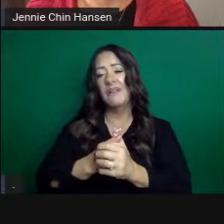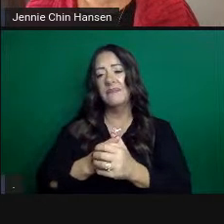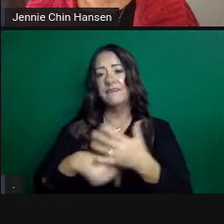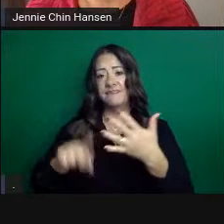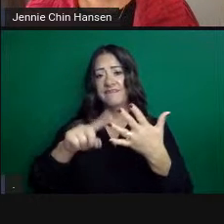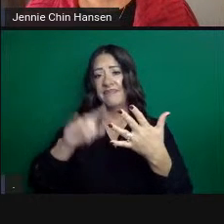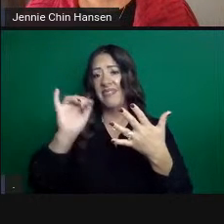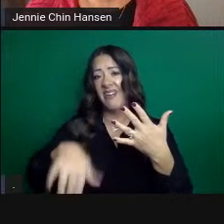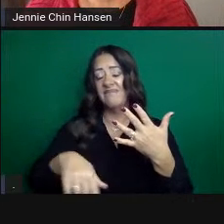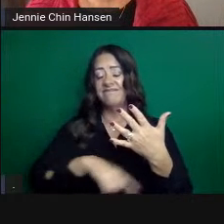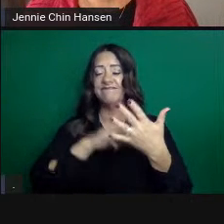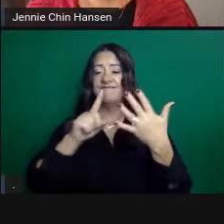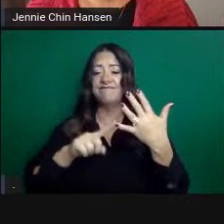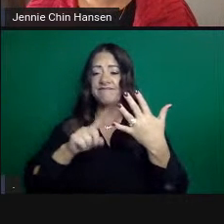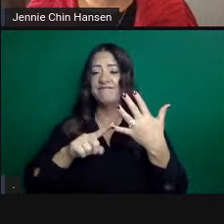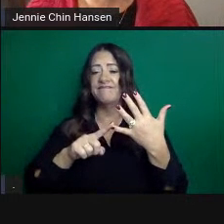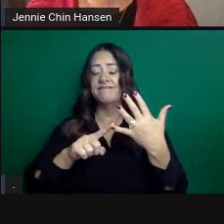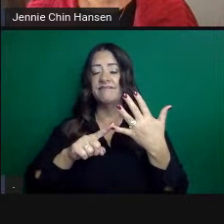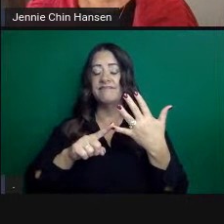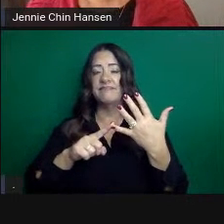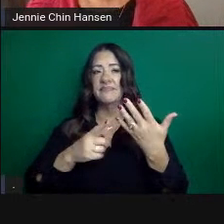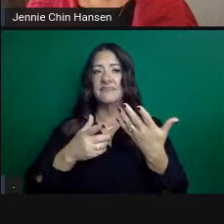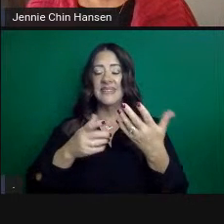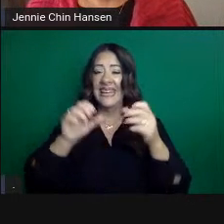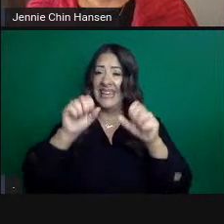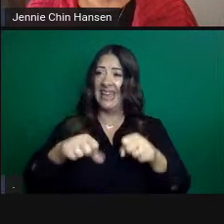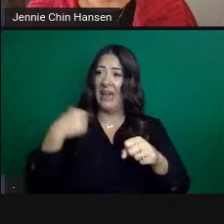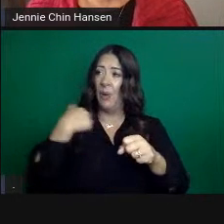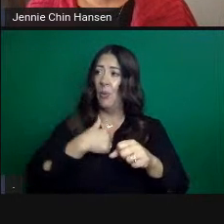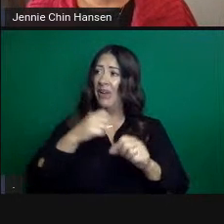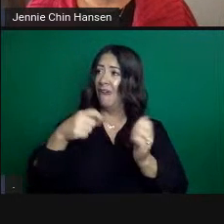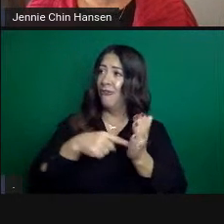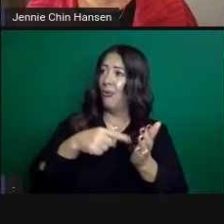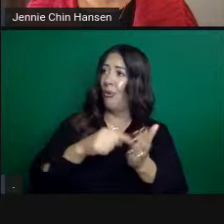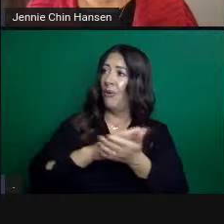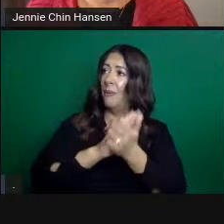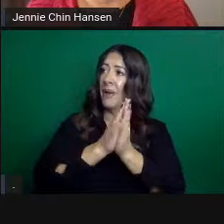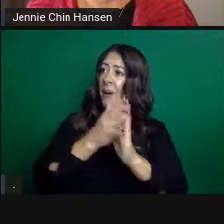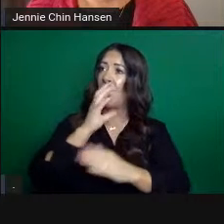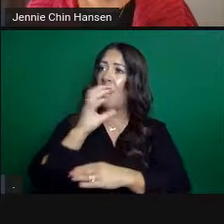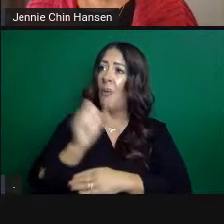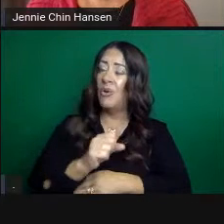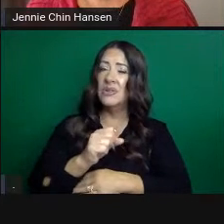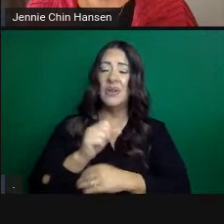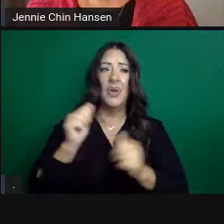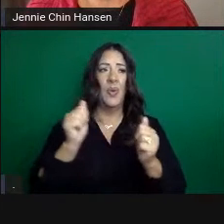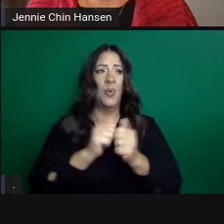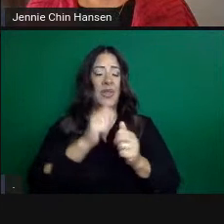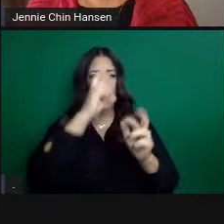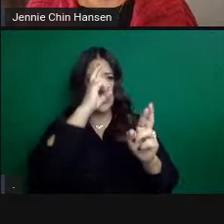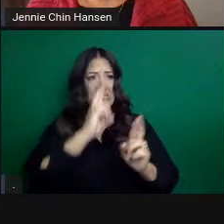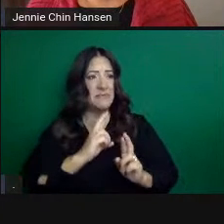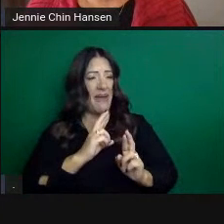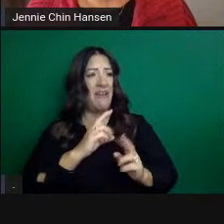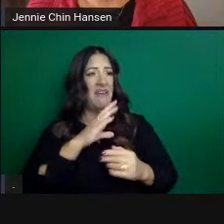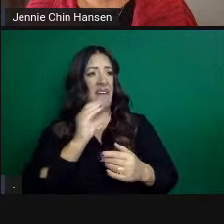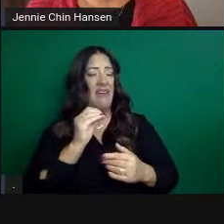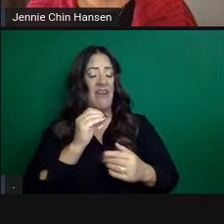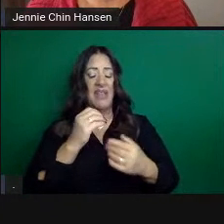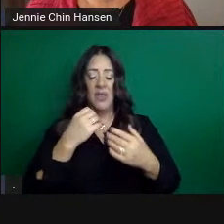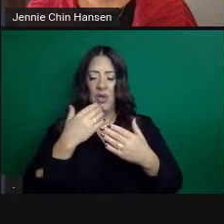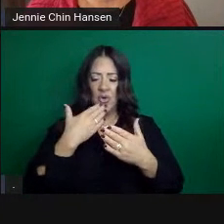alluded earlier, is the ability to afford to age with dignity and wellness. So the whole component